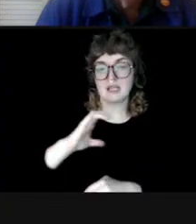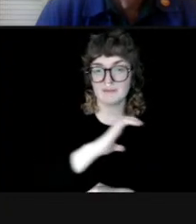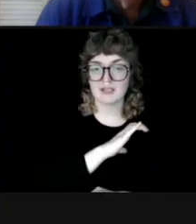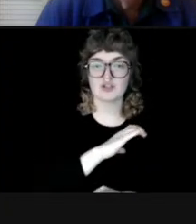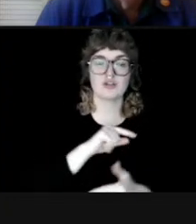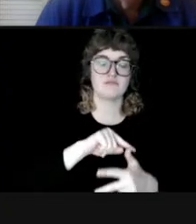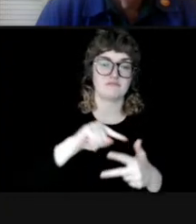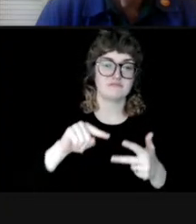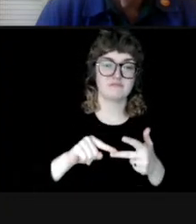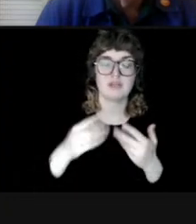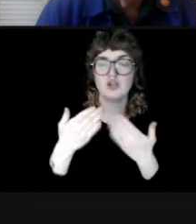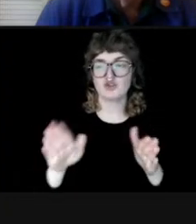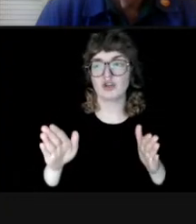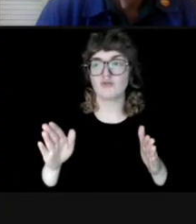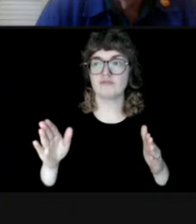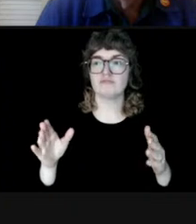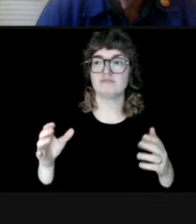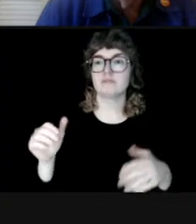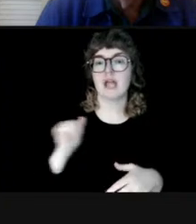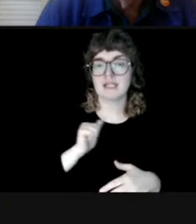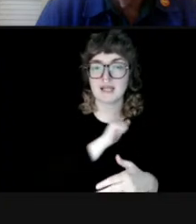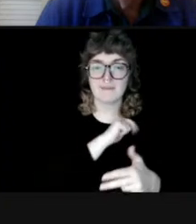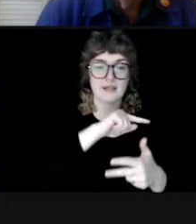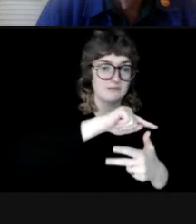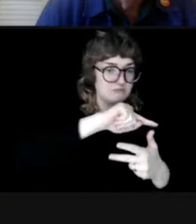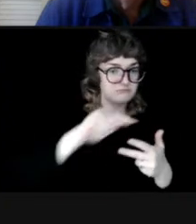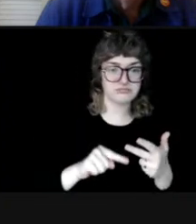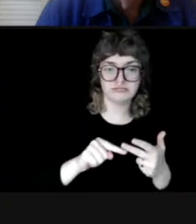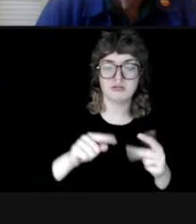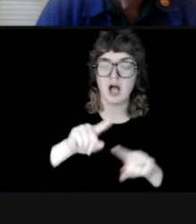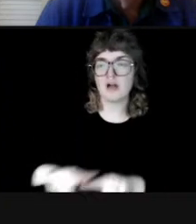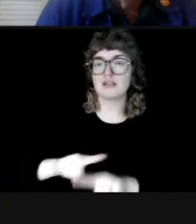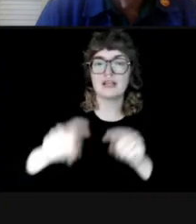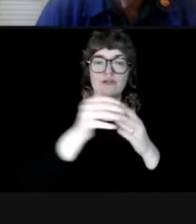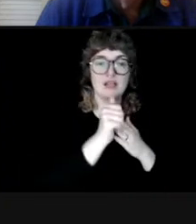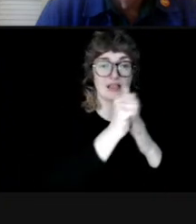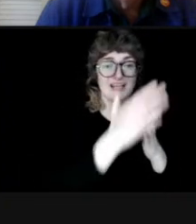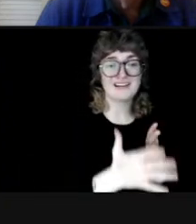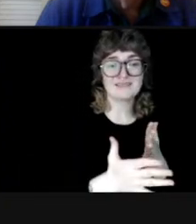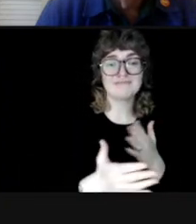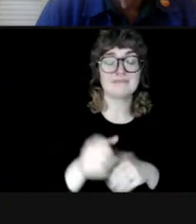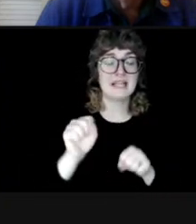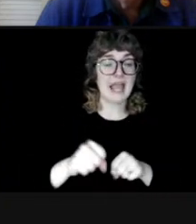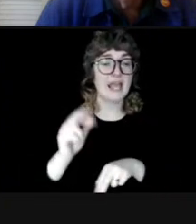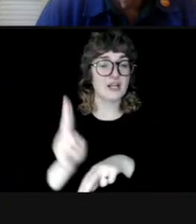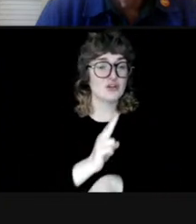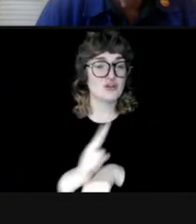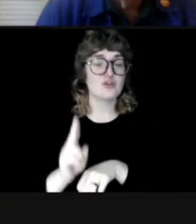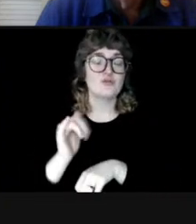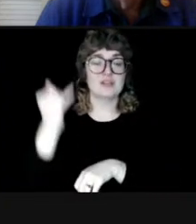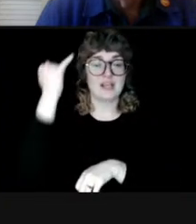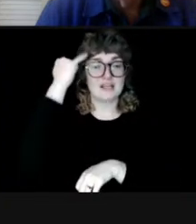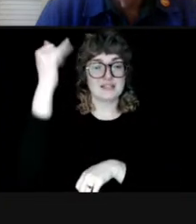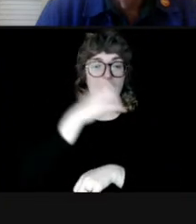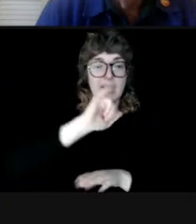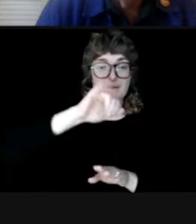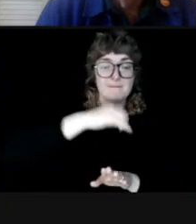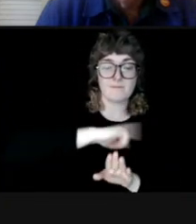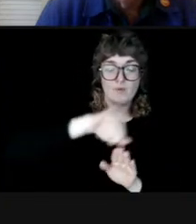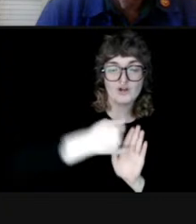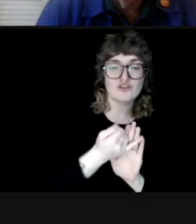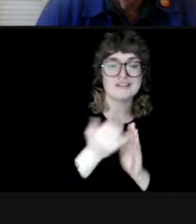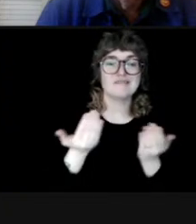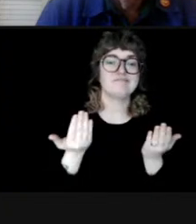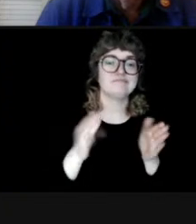the 13 heritage areas, and other leaders who might be able to use the idea and the project. So it's